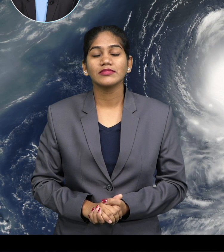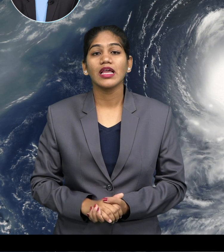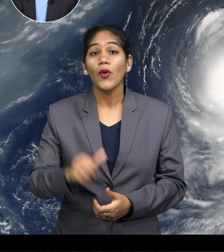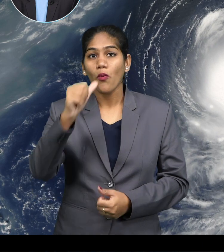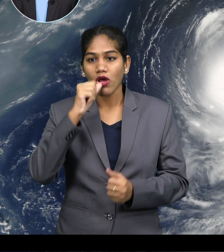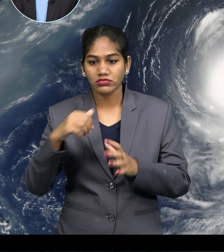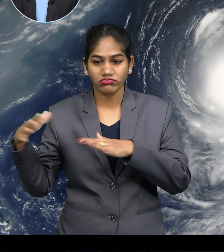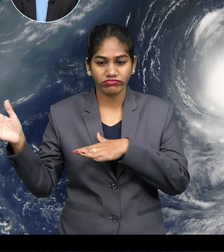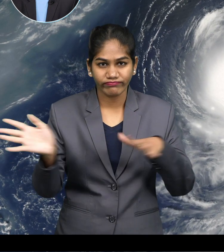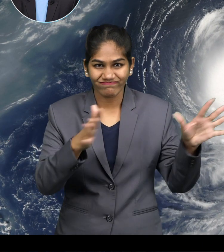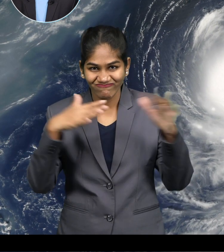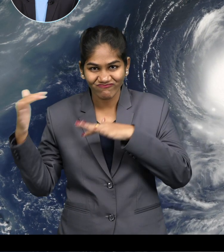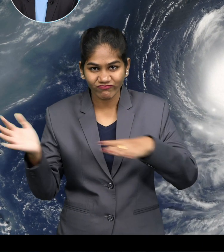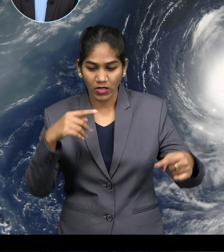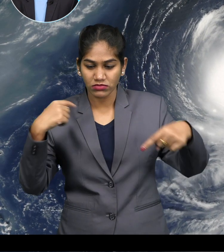depression,